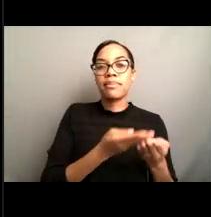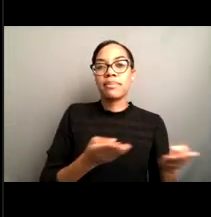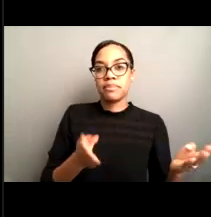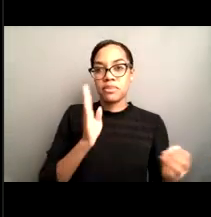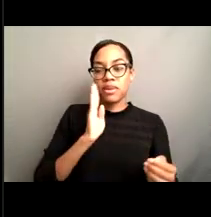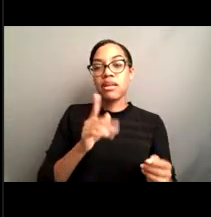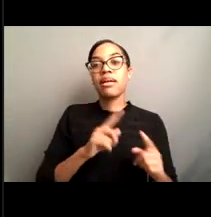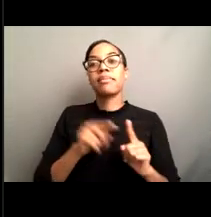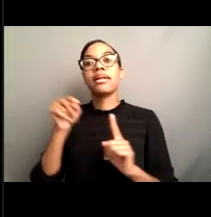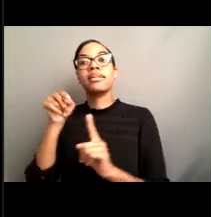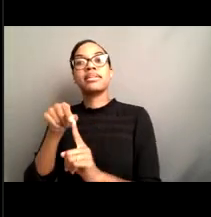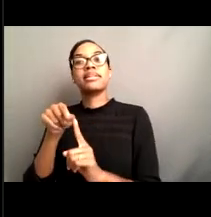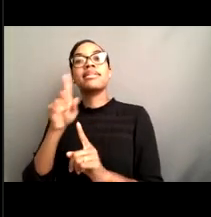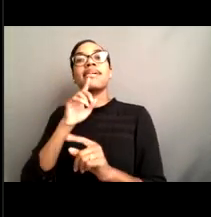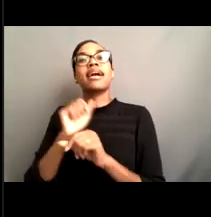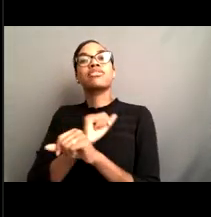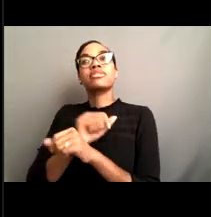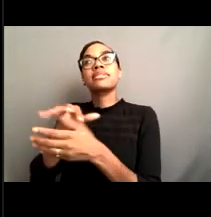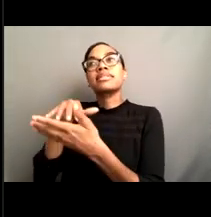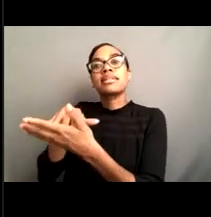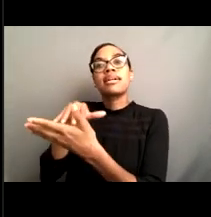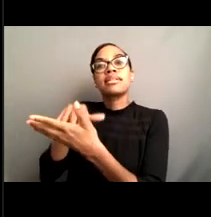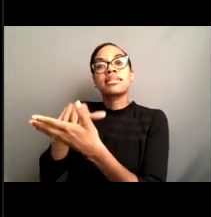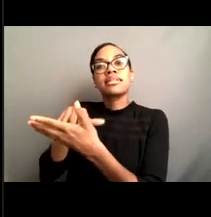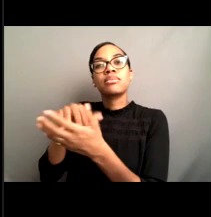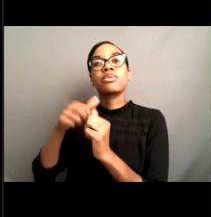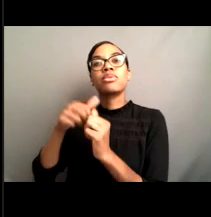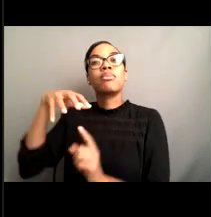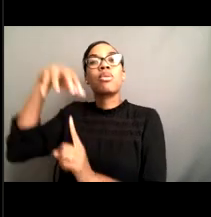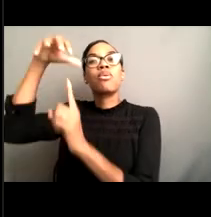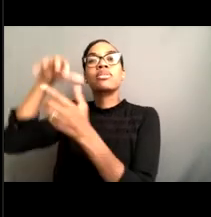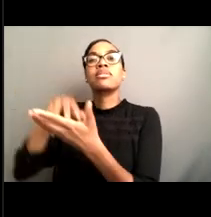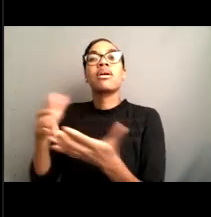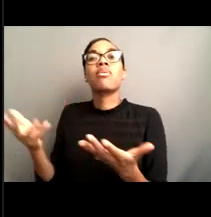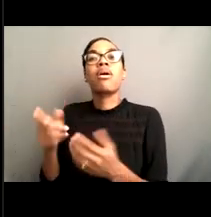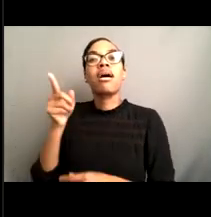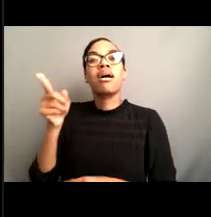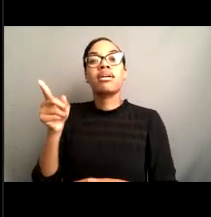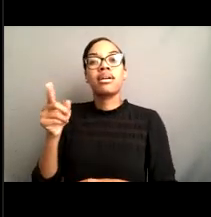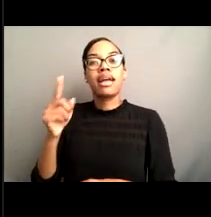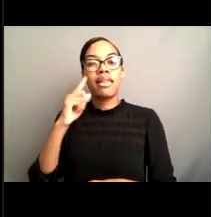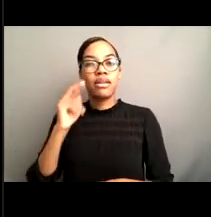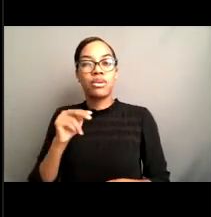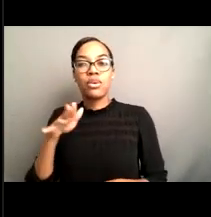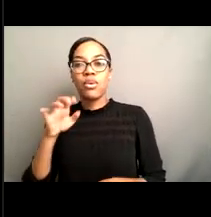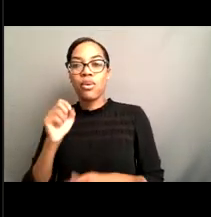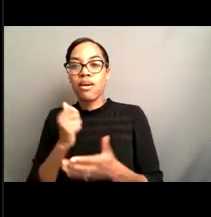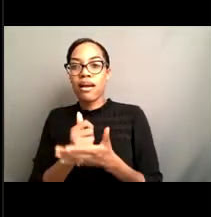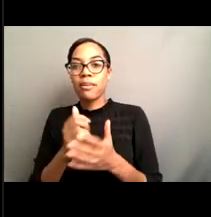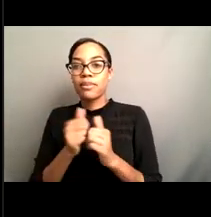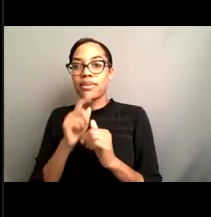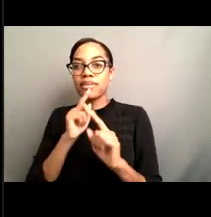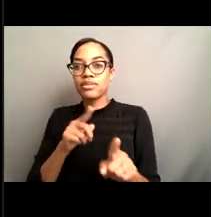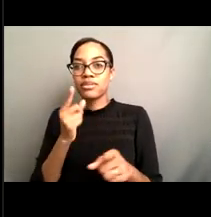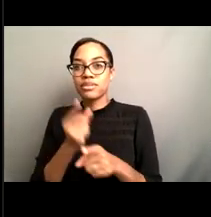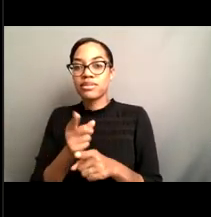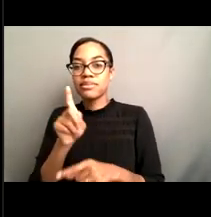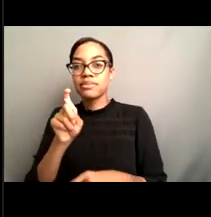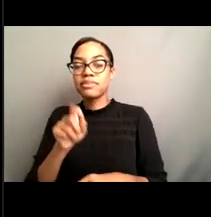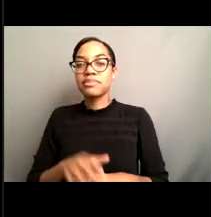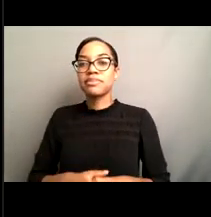think that we're actually trying to measure in the atmosphere with our balloon? I think Nicole was going to help me out with some answers.